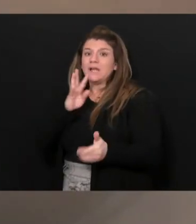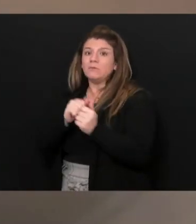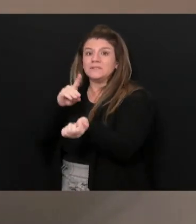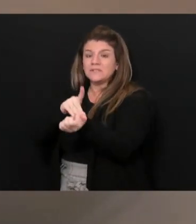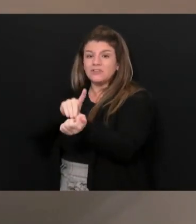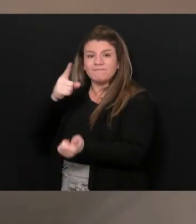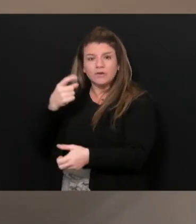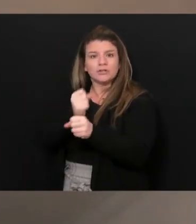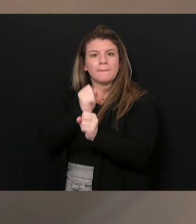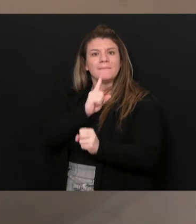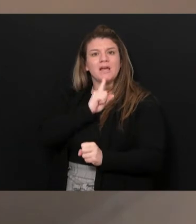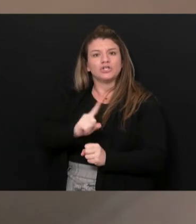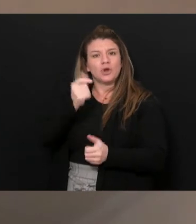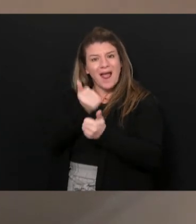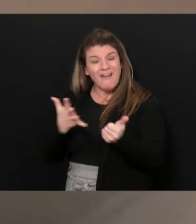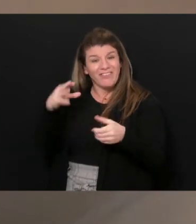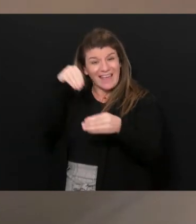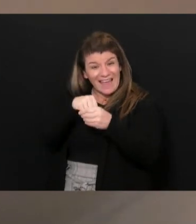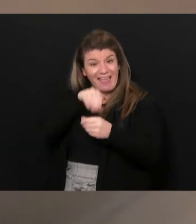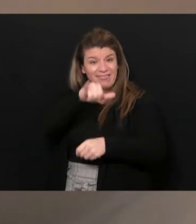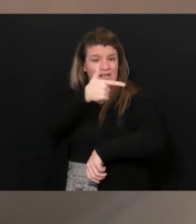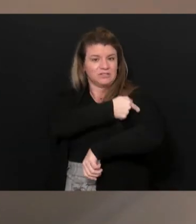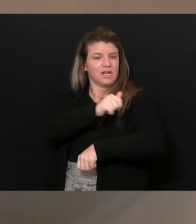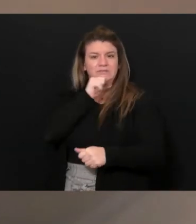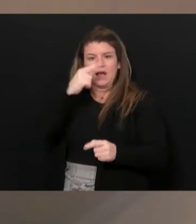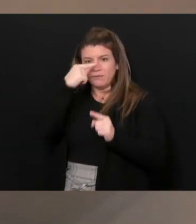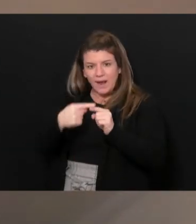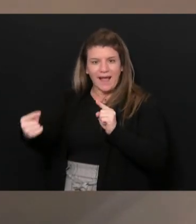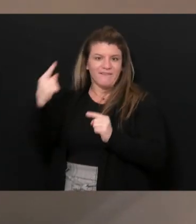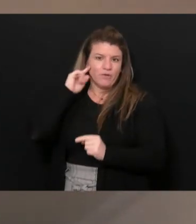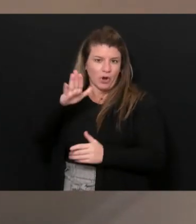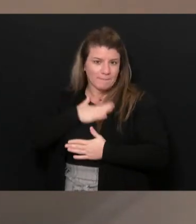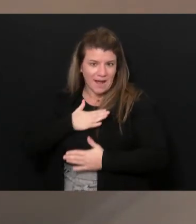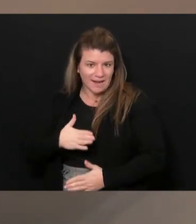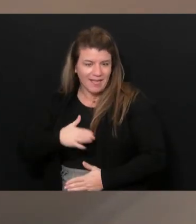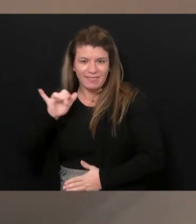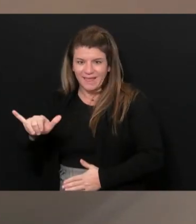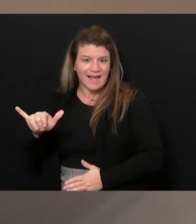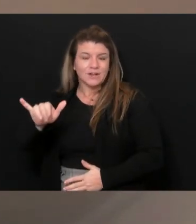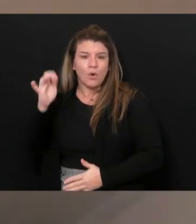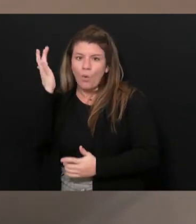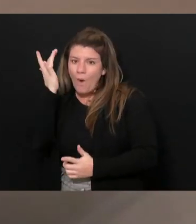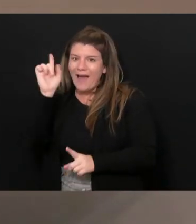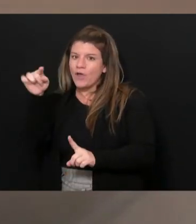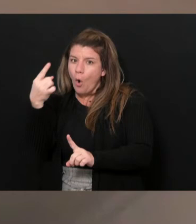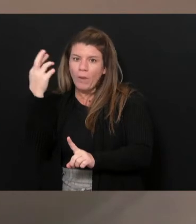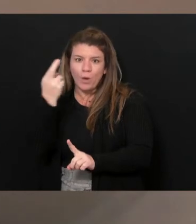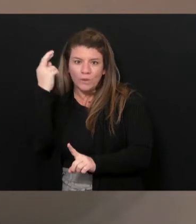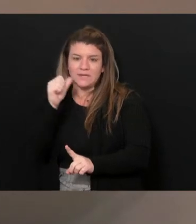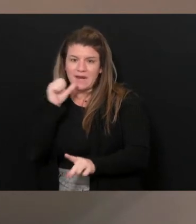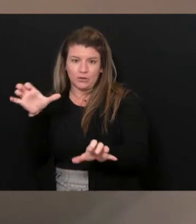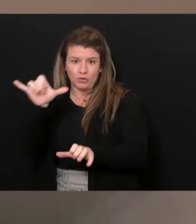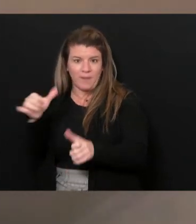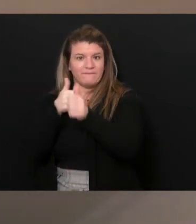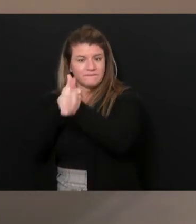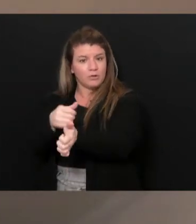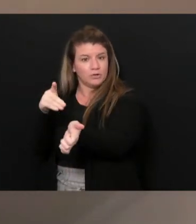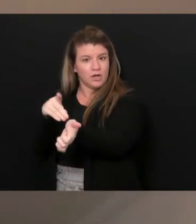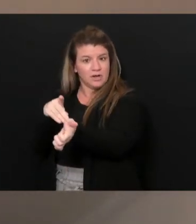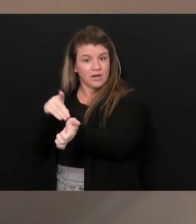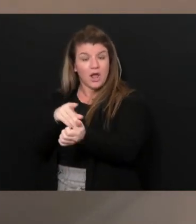ingredients in either vaccine, then certainly that would be a reason to not take it until you talk to your physician. Or people that are